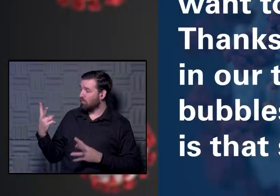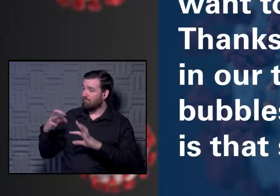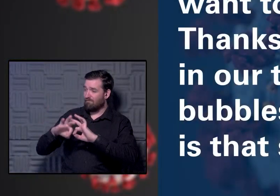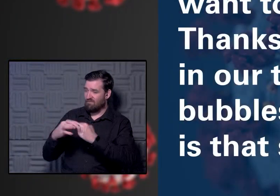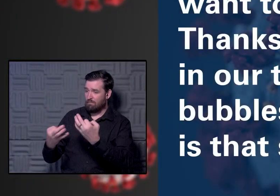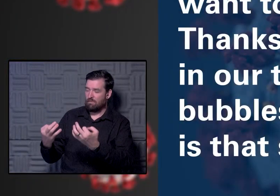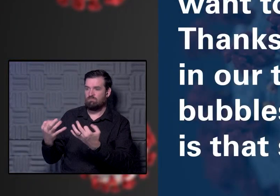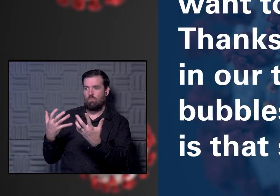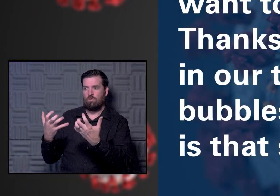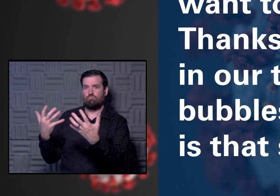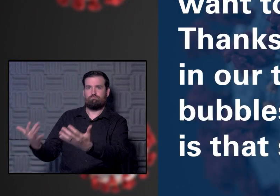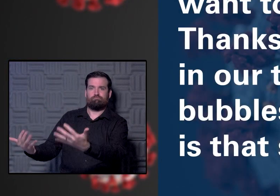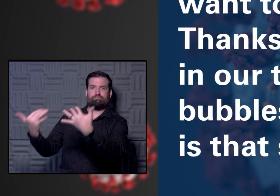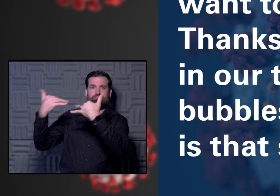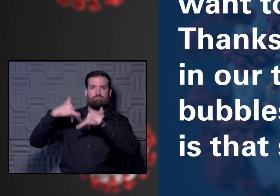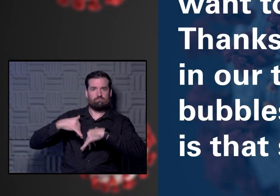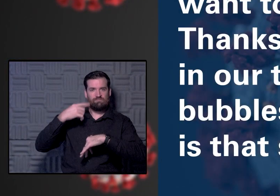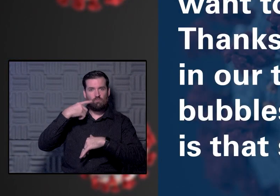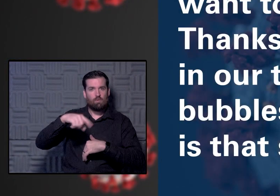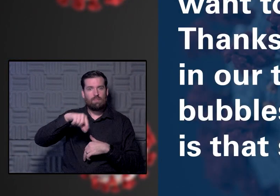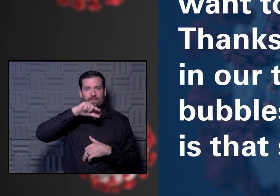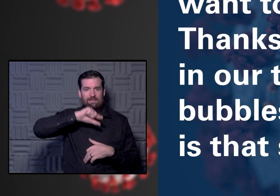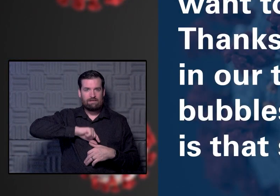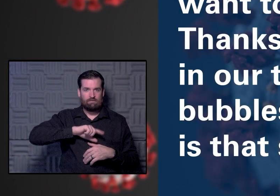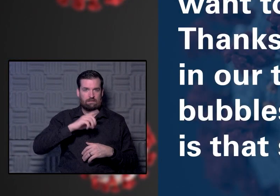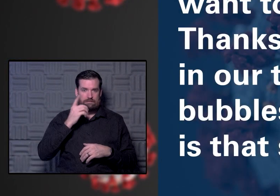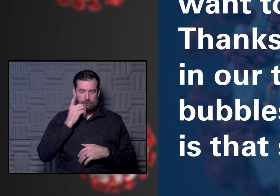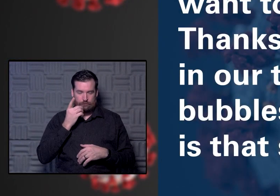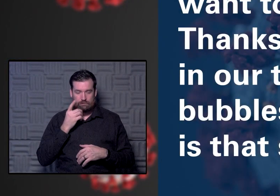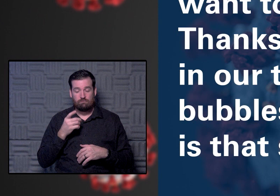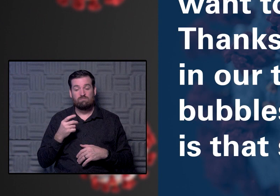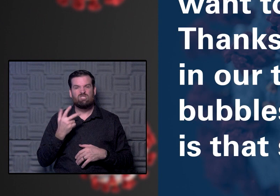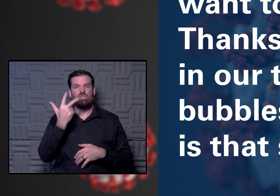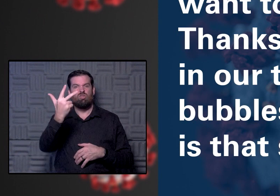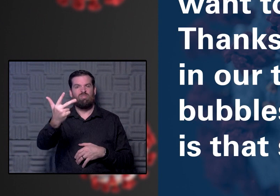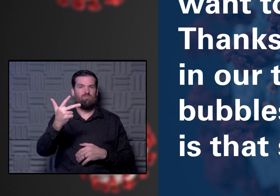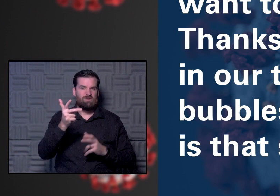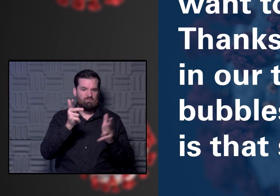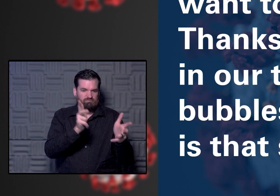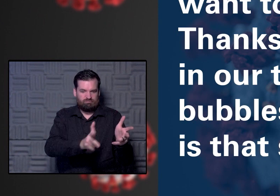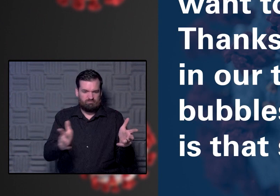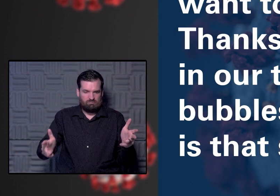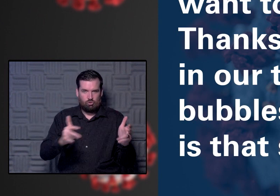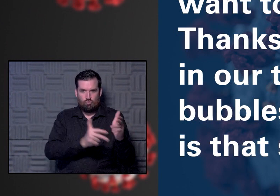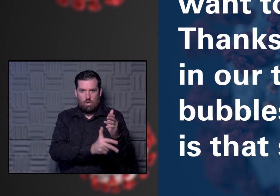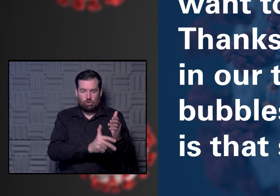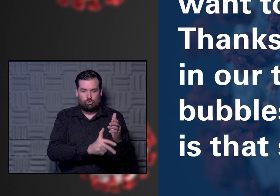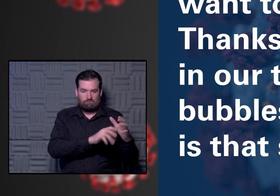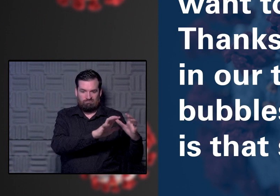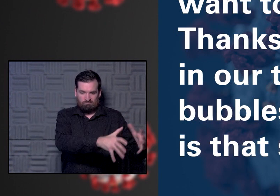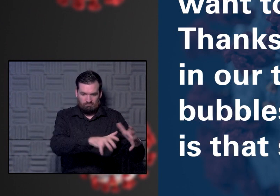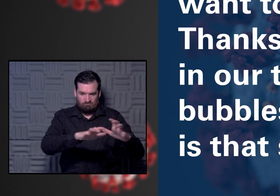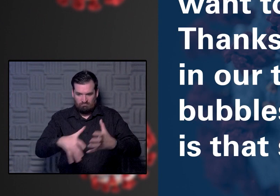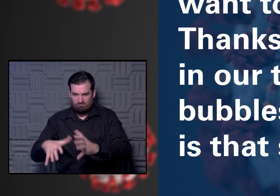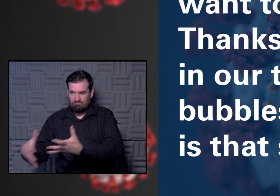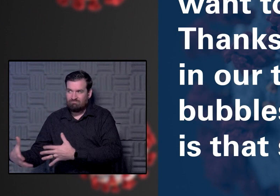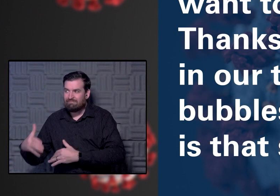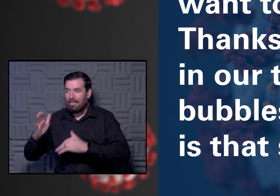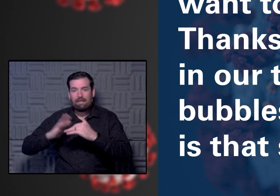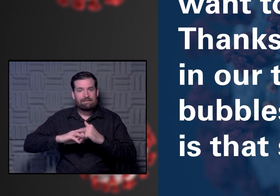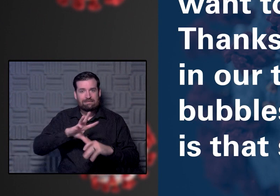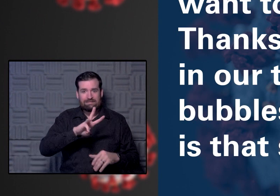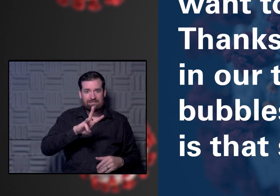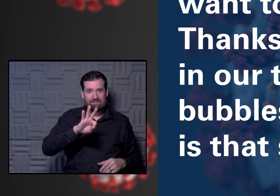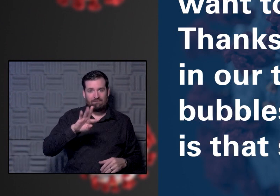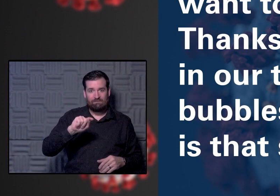family members want to come over for Thanksgiving dinner. If we eat in our 3-car garage, in our bubbles, spaced 6 feet apart,